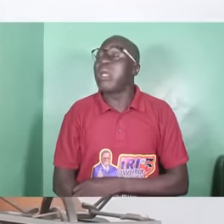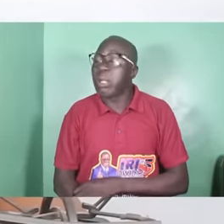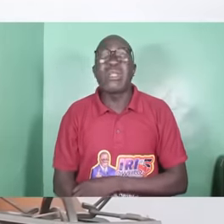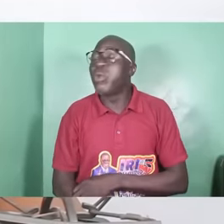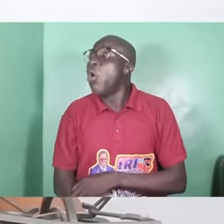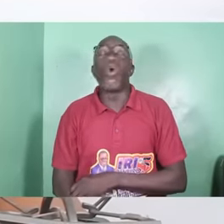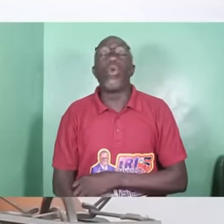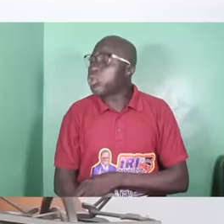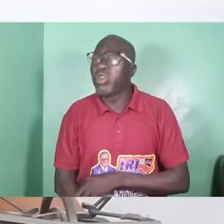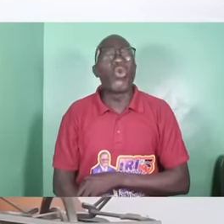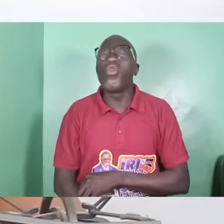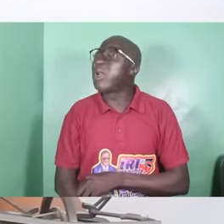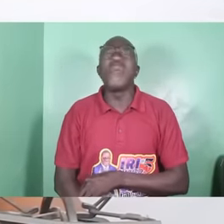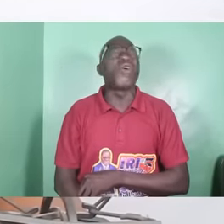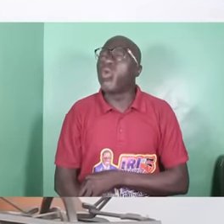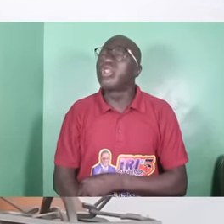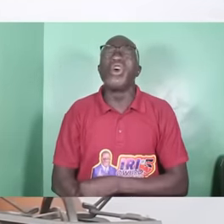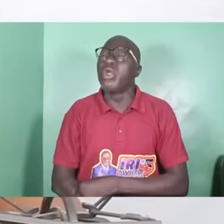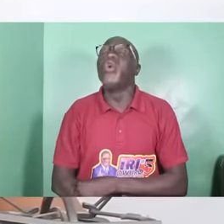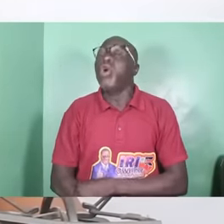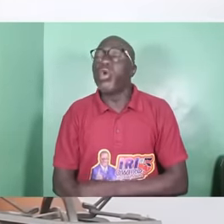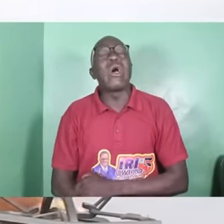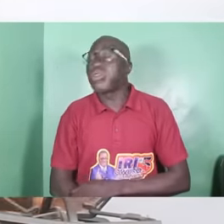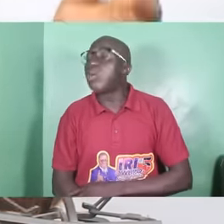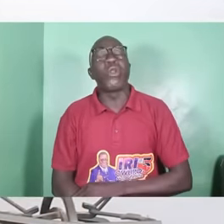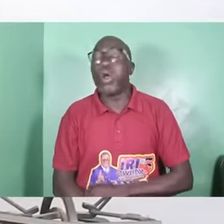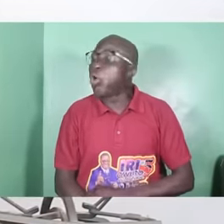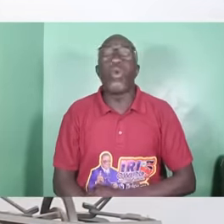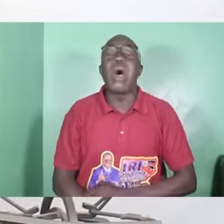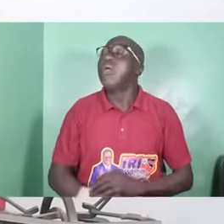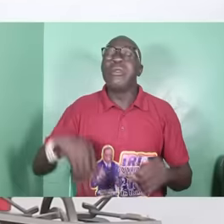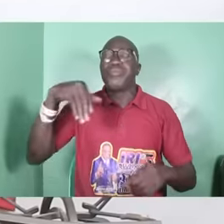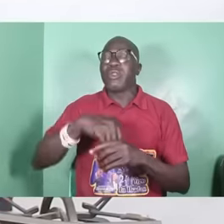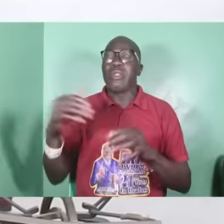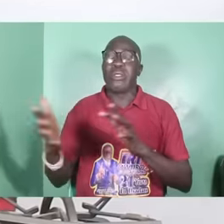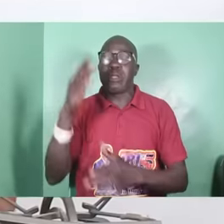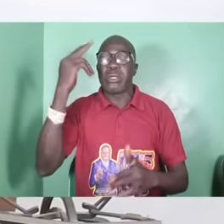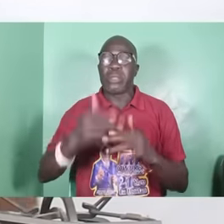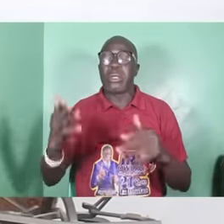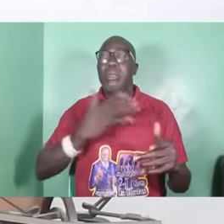I'm not going to be able to do it.